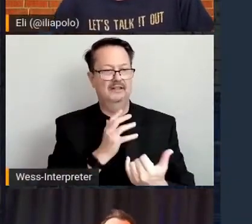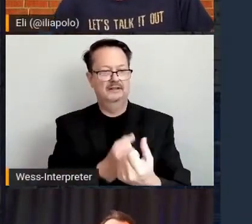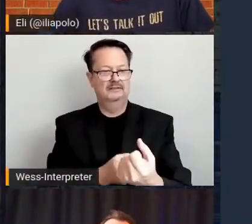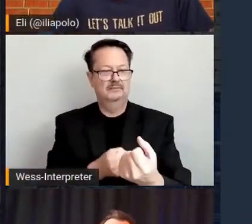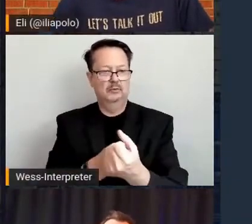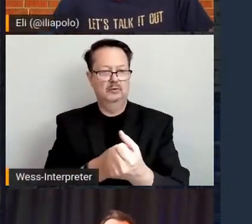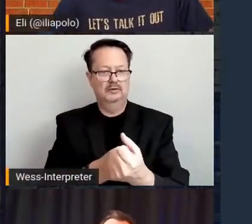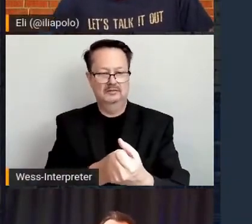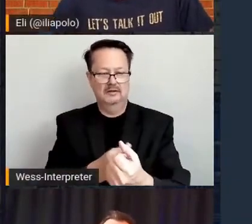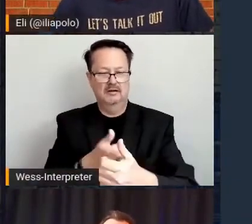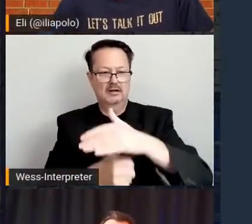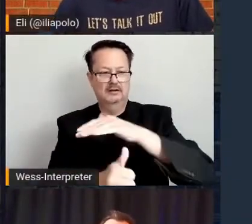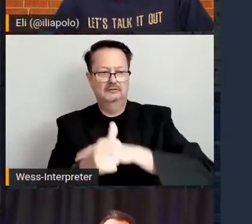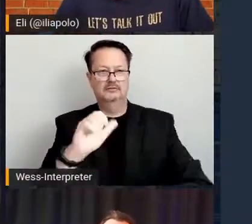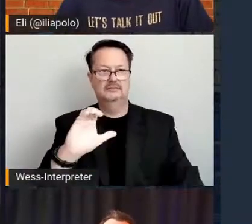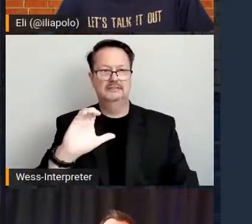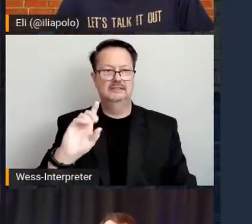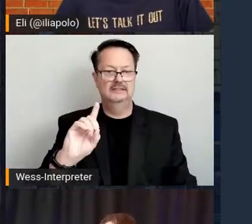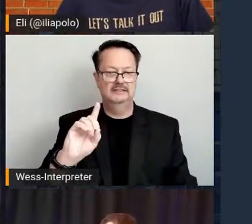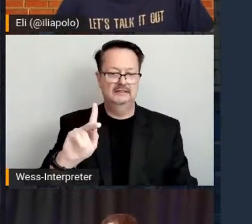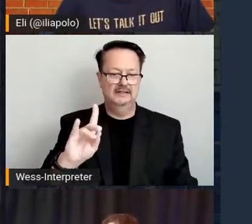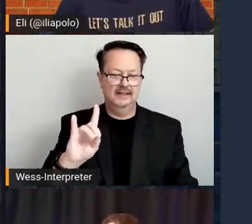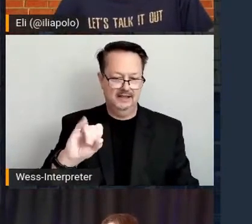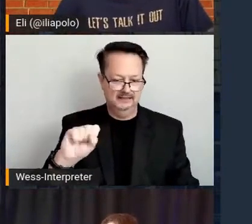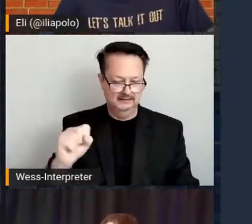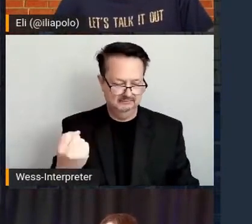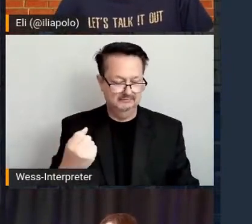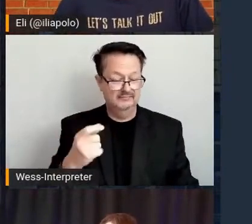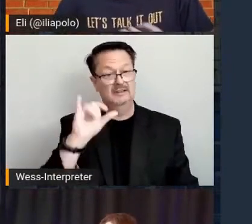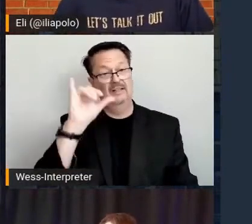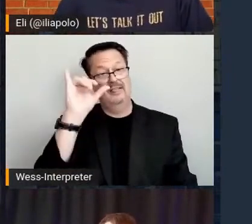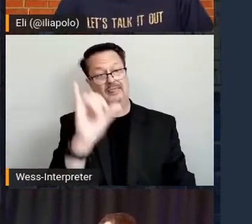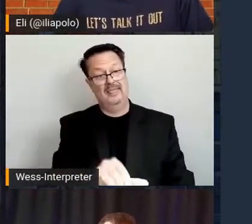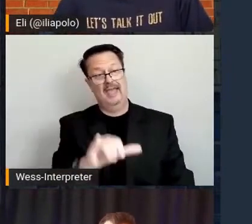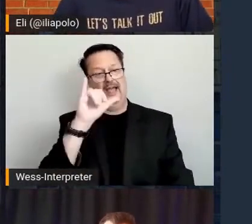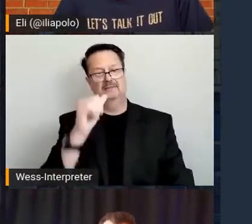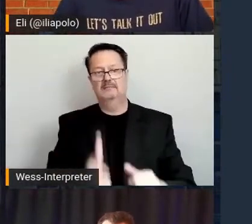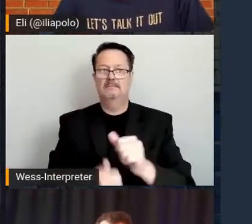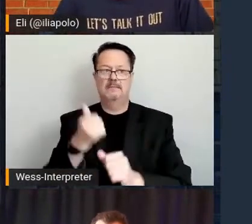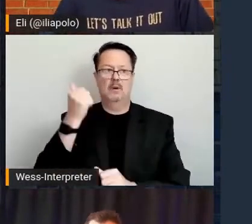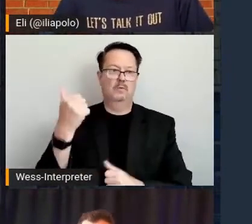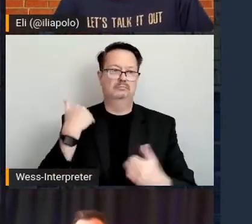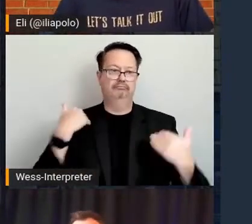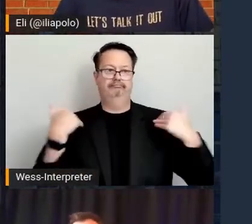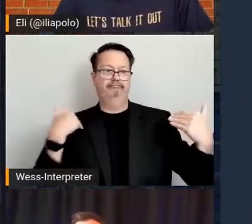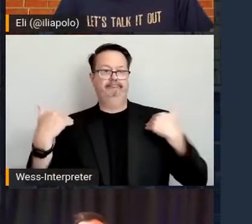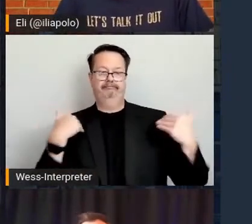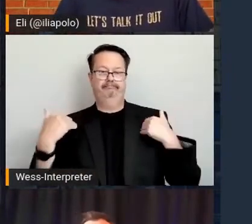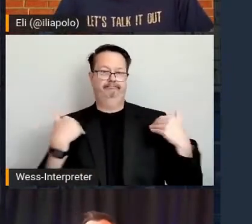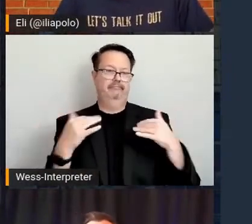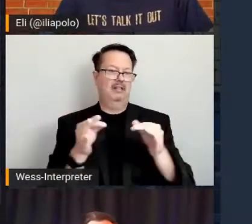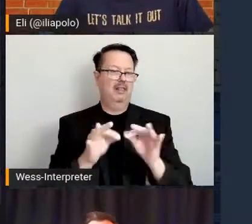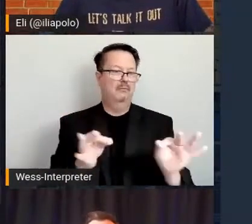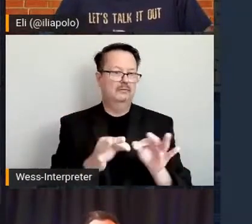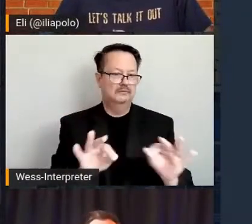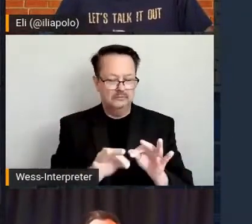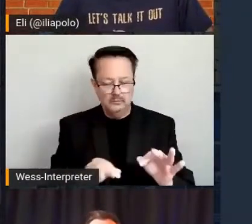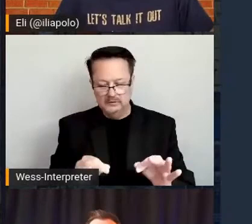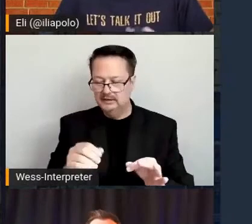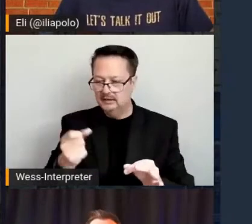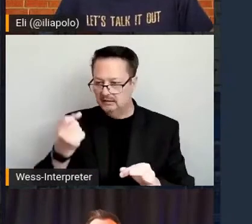CDK8s. It has been by far our most asked for language. We acknowledge, the prominent